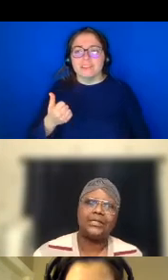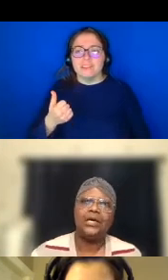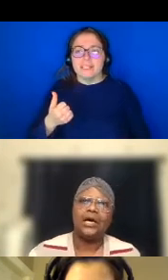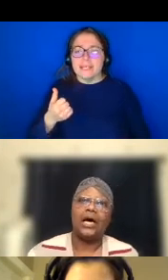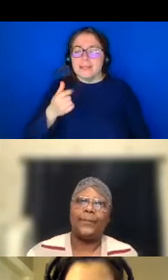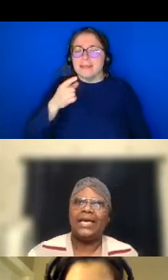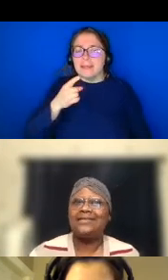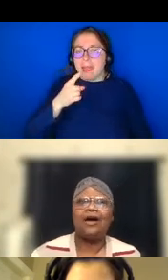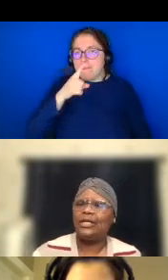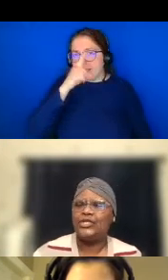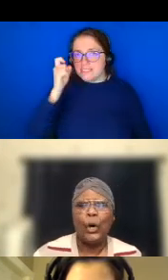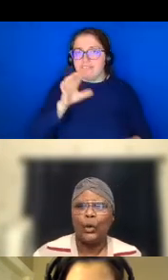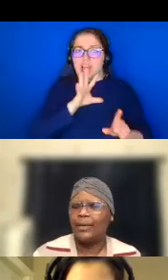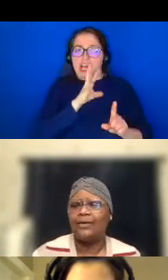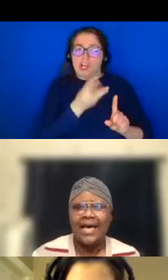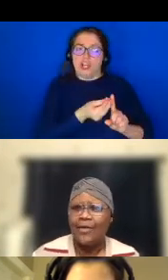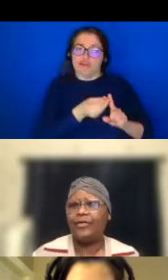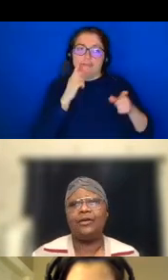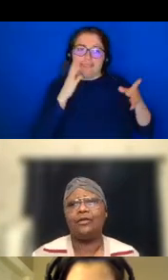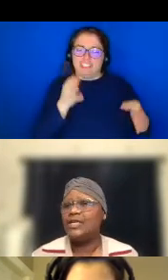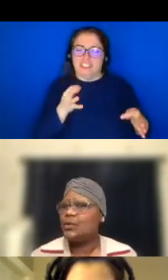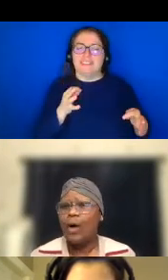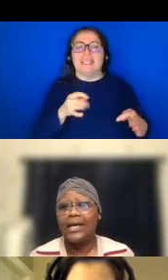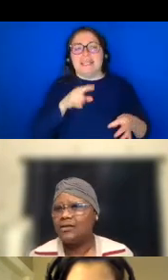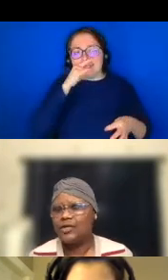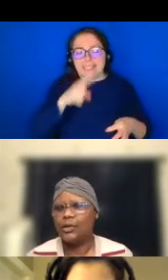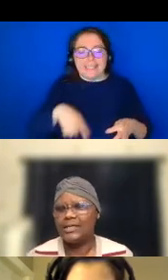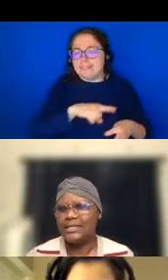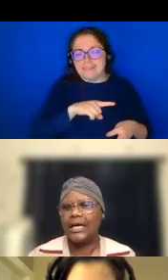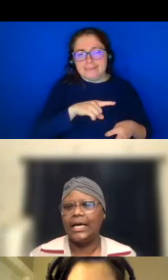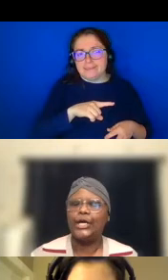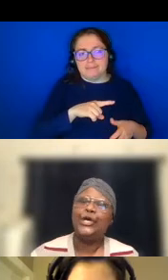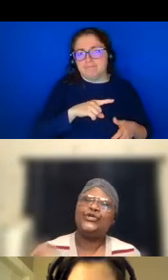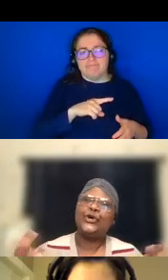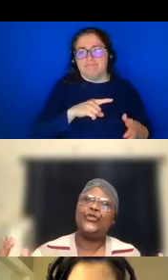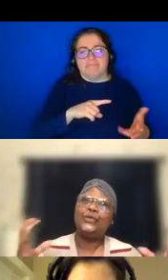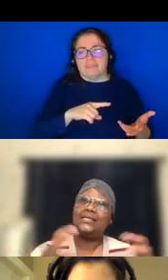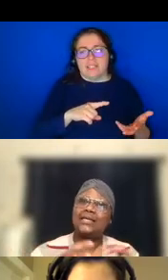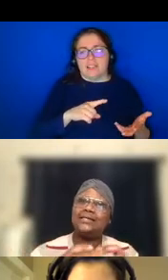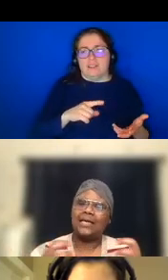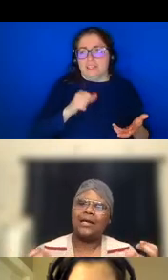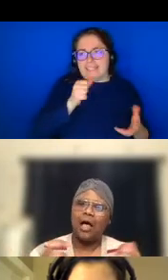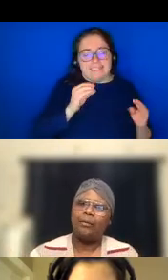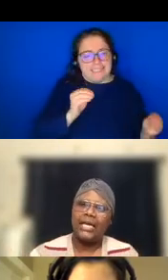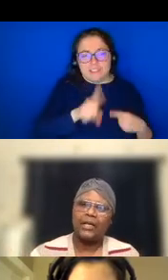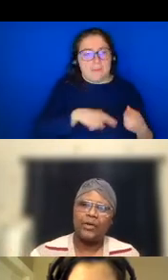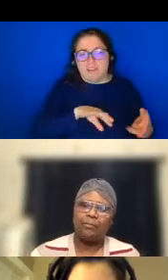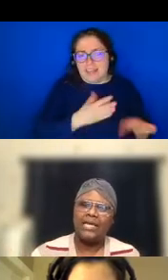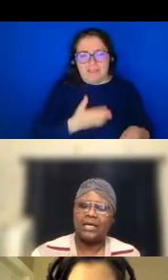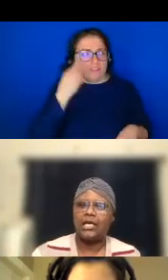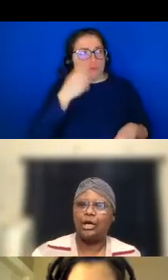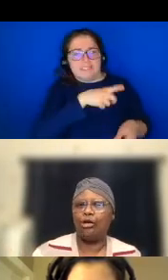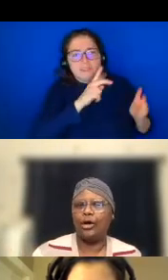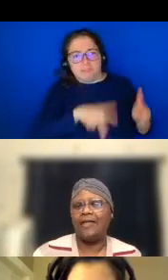decisions, kids are not really told about death and the reason why an individual has died. So those things kind of culminated with